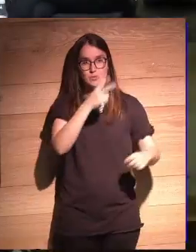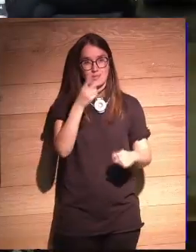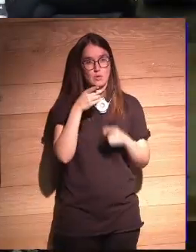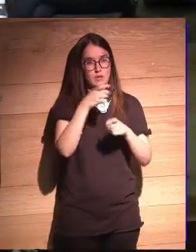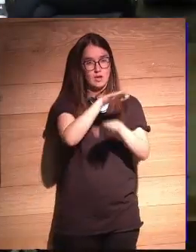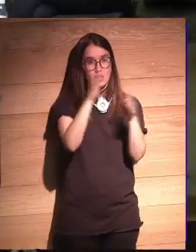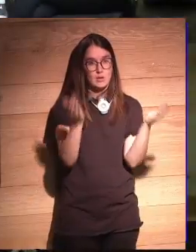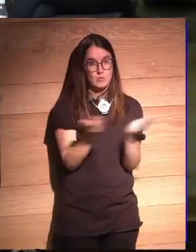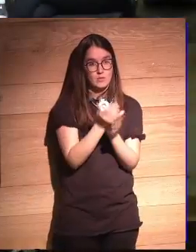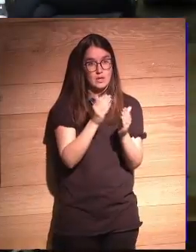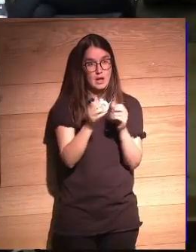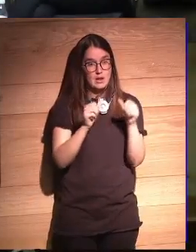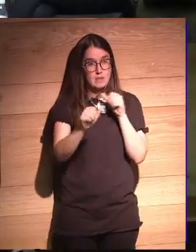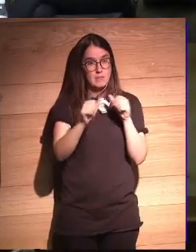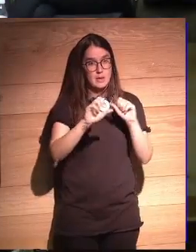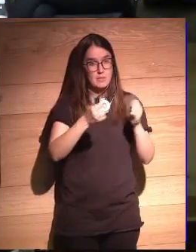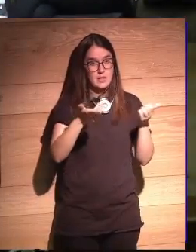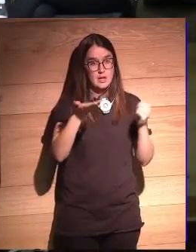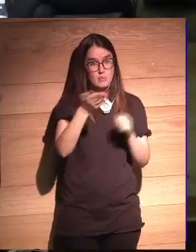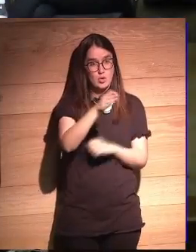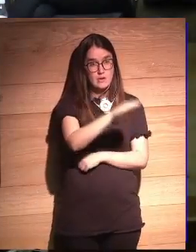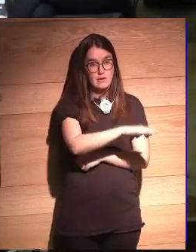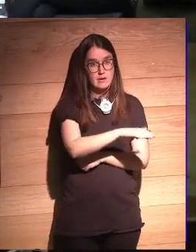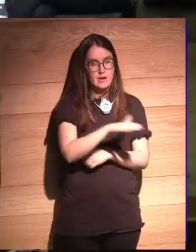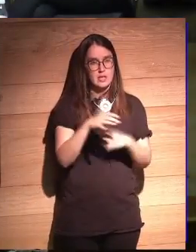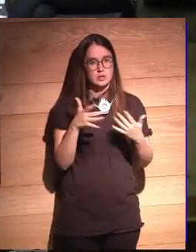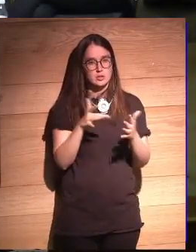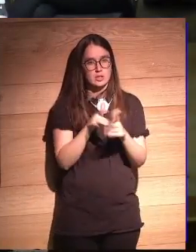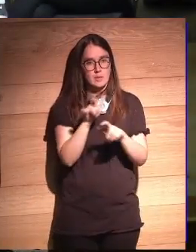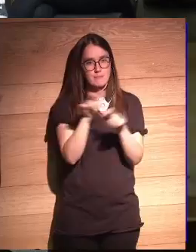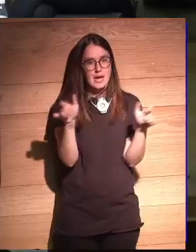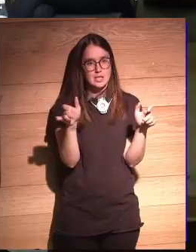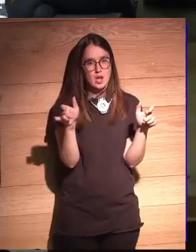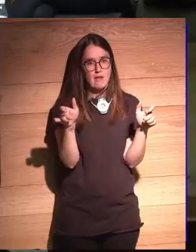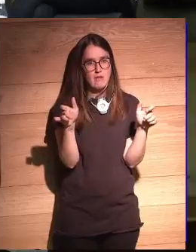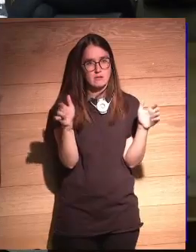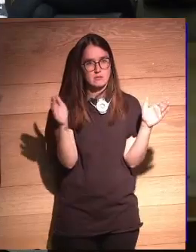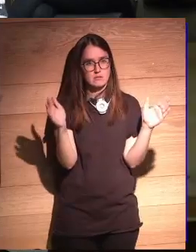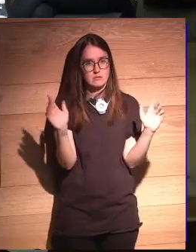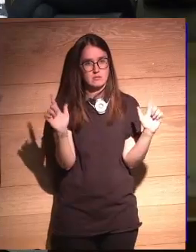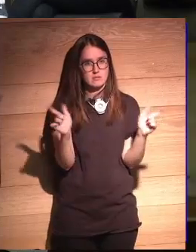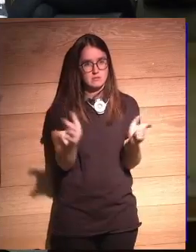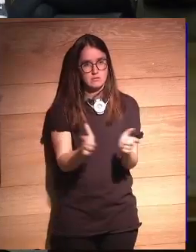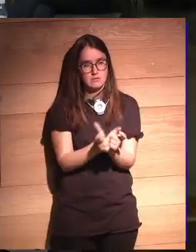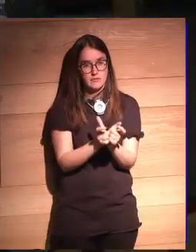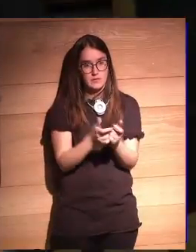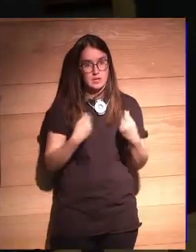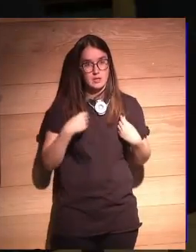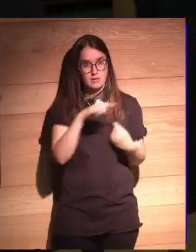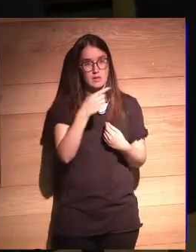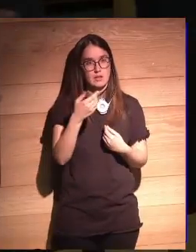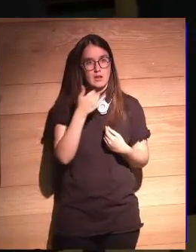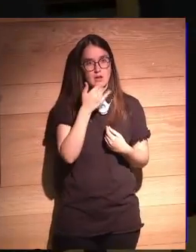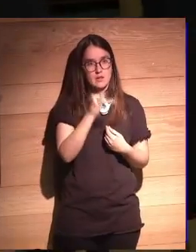baby boom cohorts after the Second World War are going to start to die. and there's a lot less people behind them of the